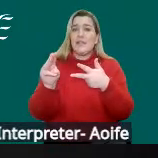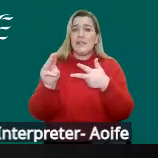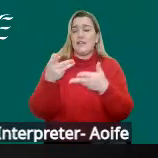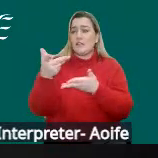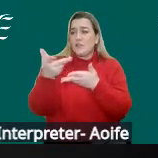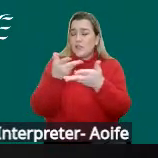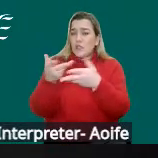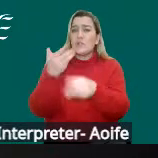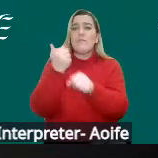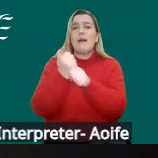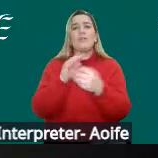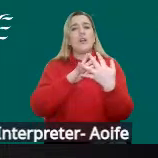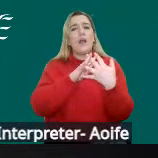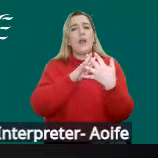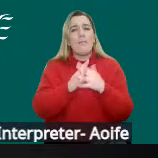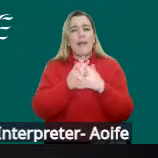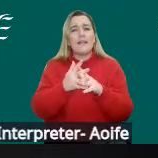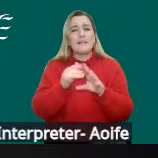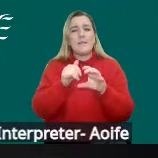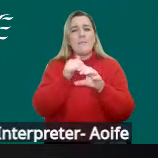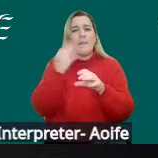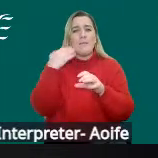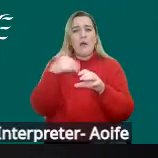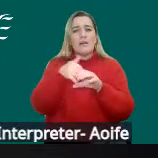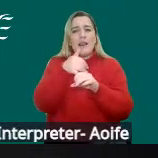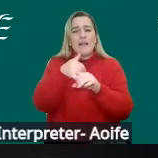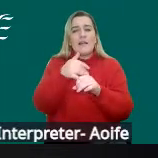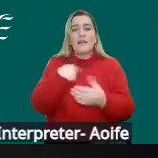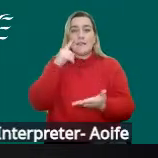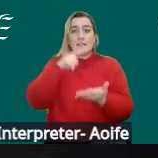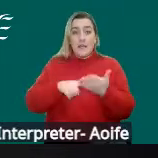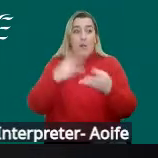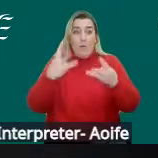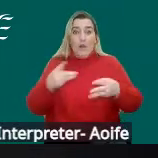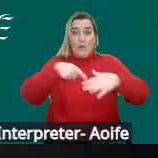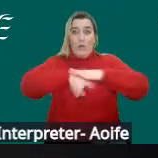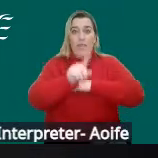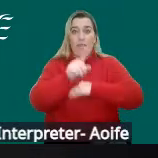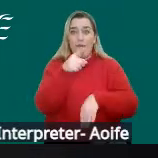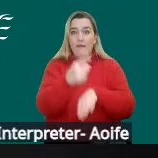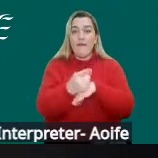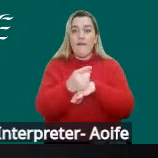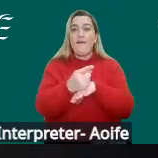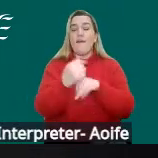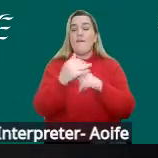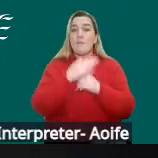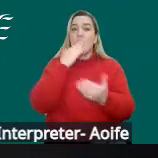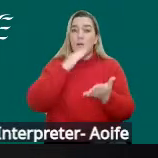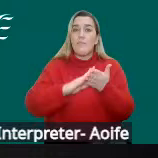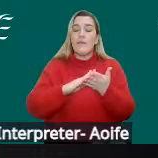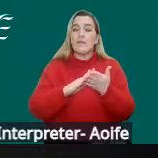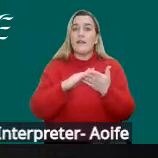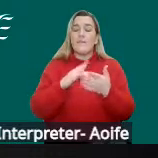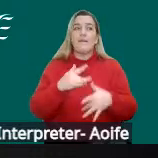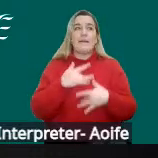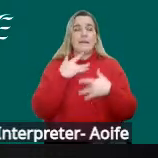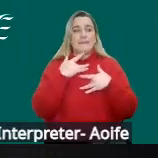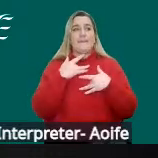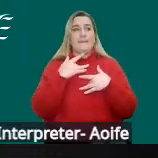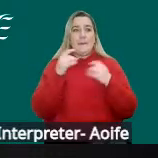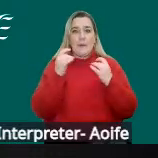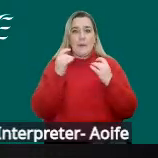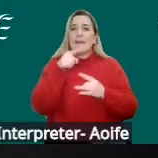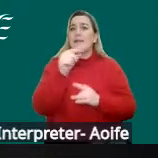complex menopause clinic. And this was like manna to heaven for me, because it was somebody